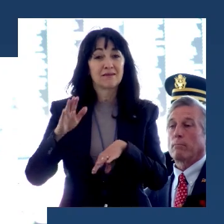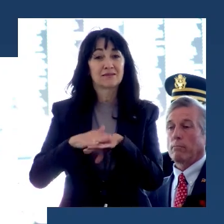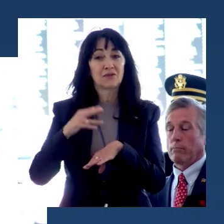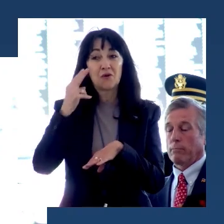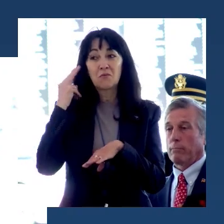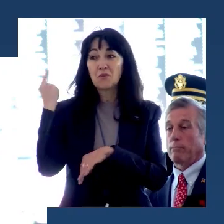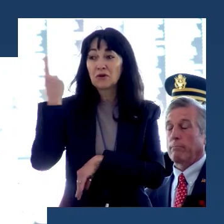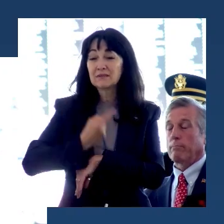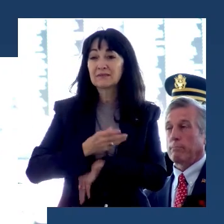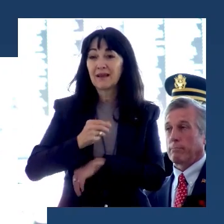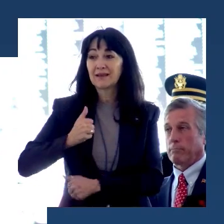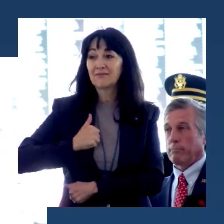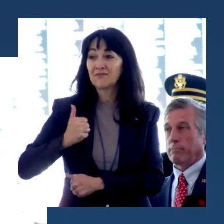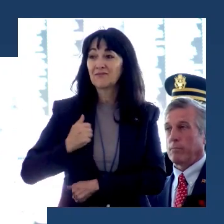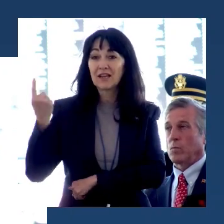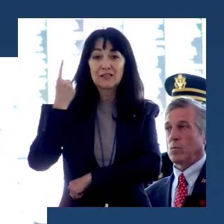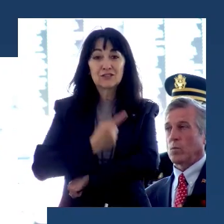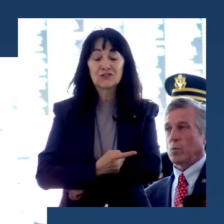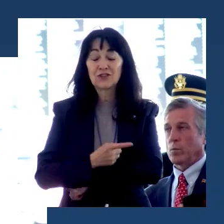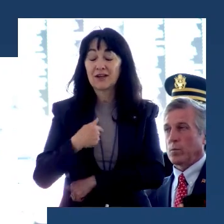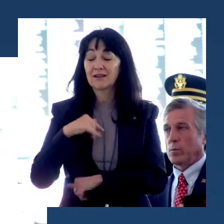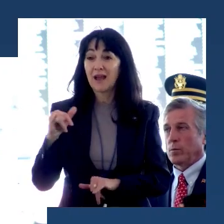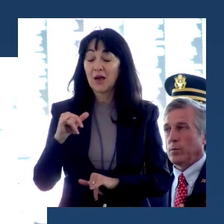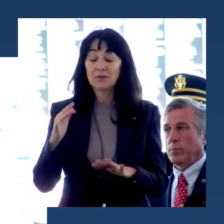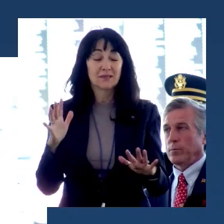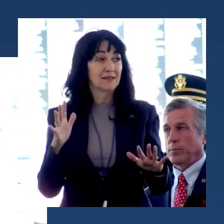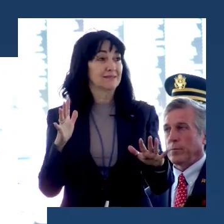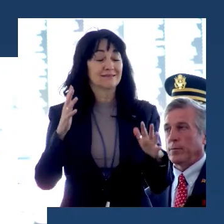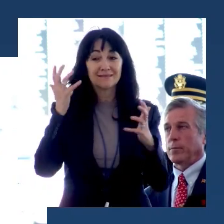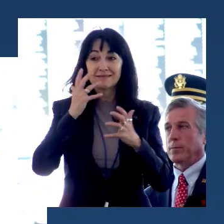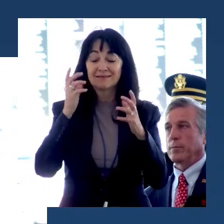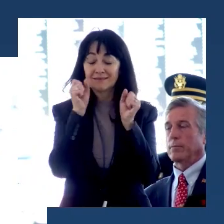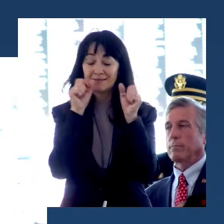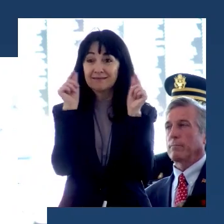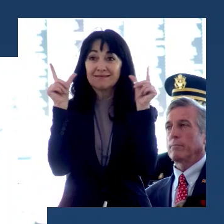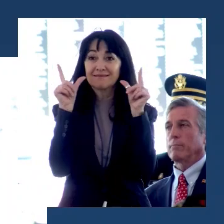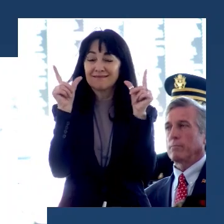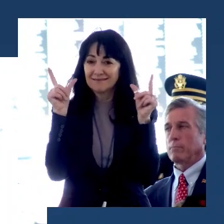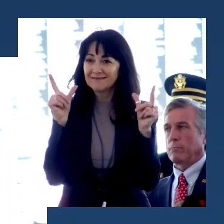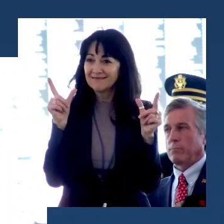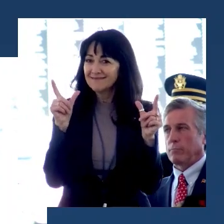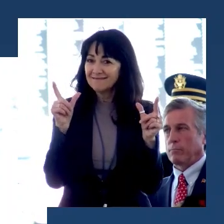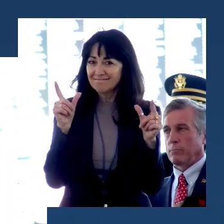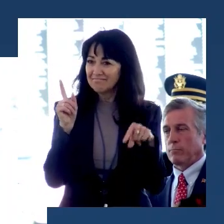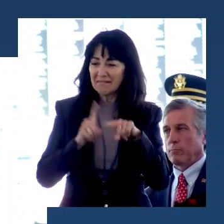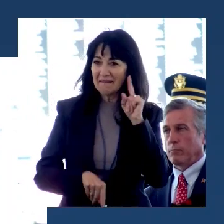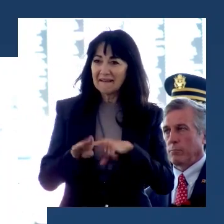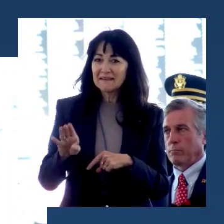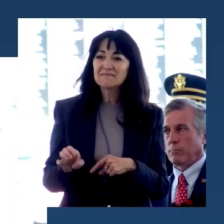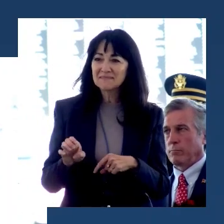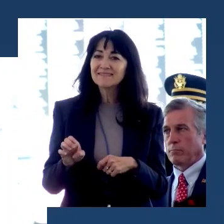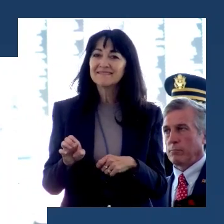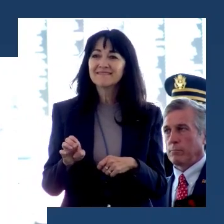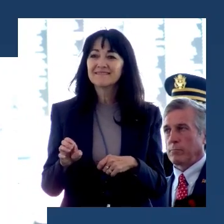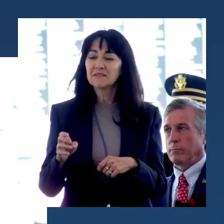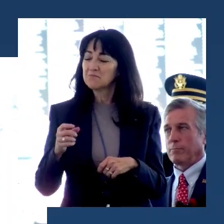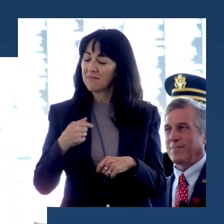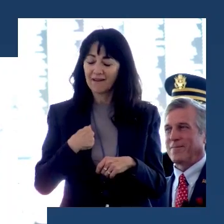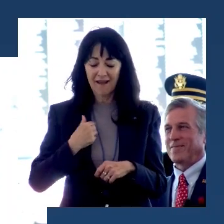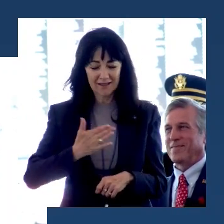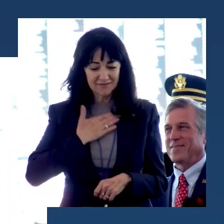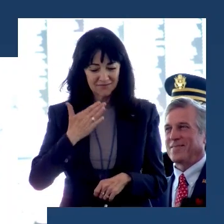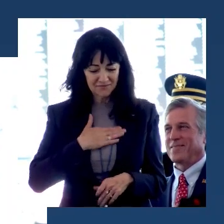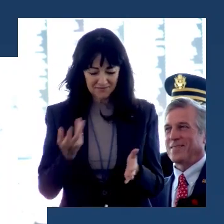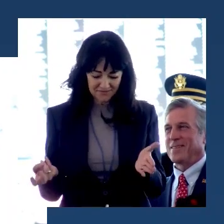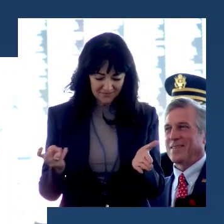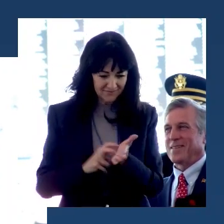and Veteran Day is like, pinch me, how did this happen? But I gladly get up bright and early and get to the